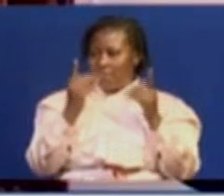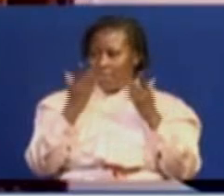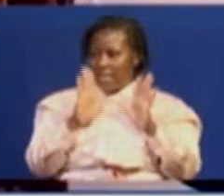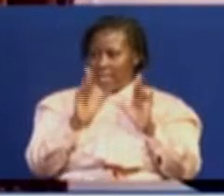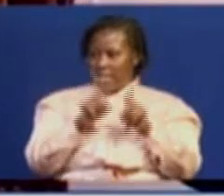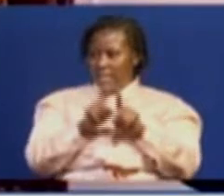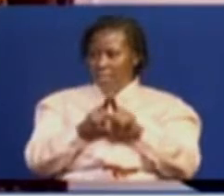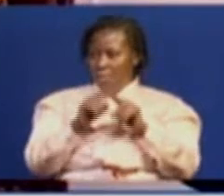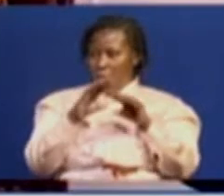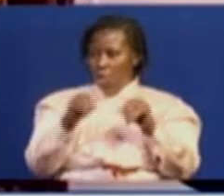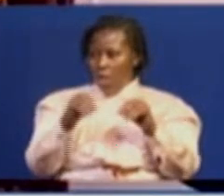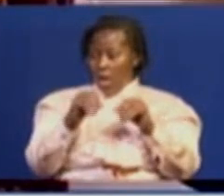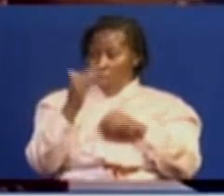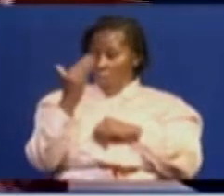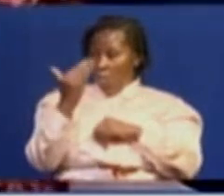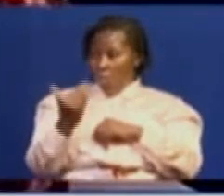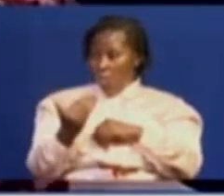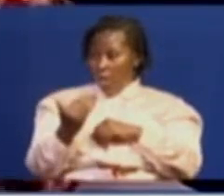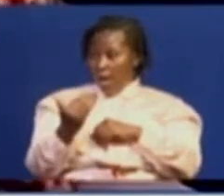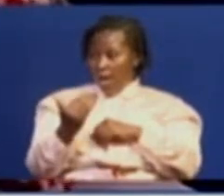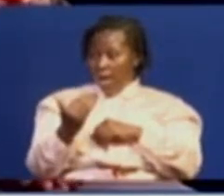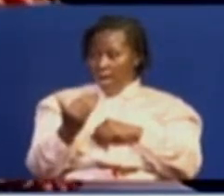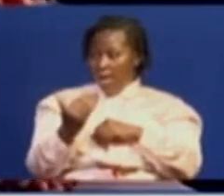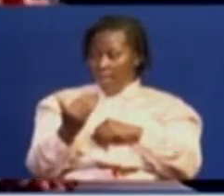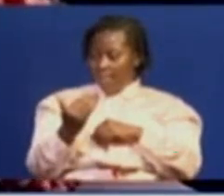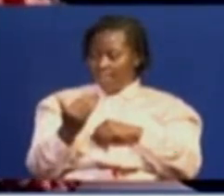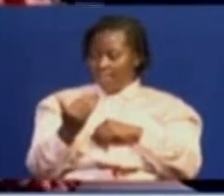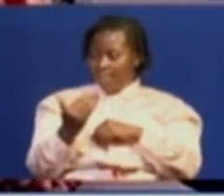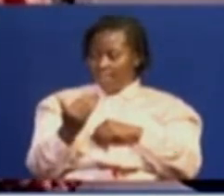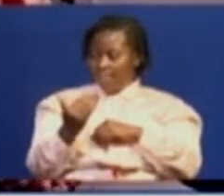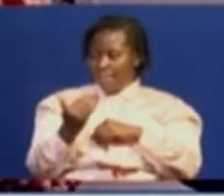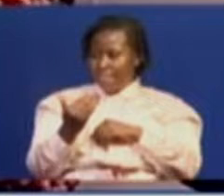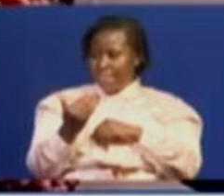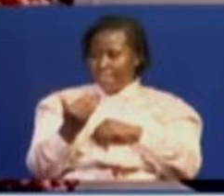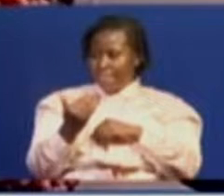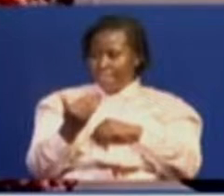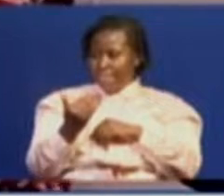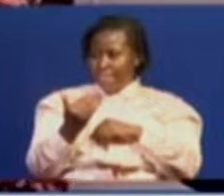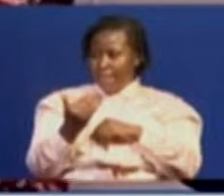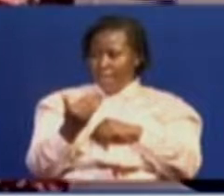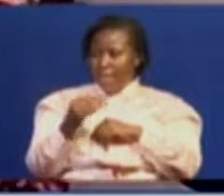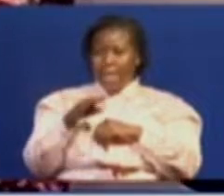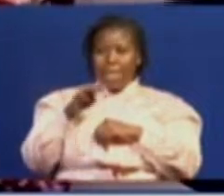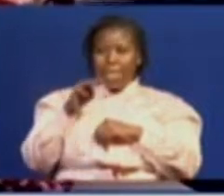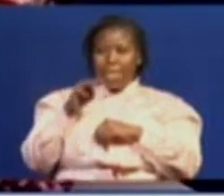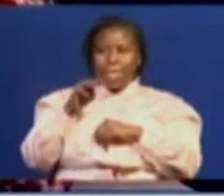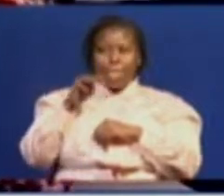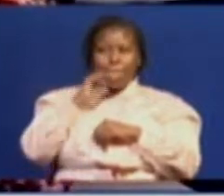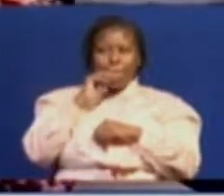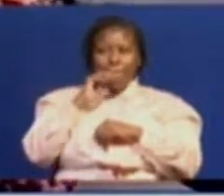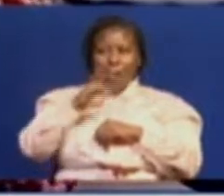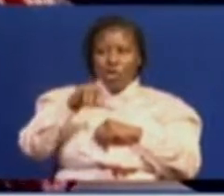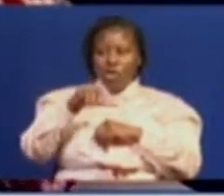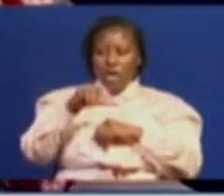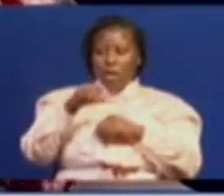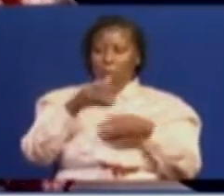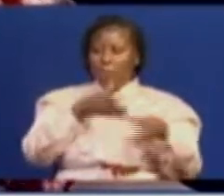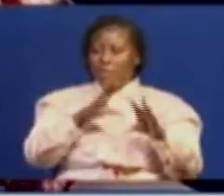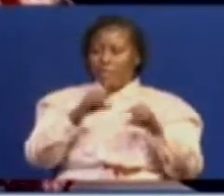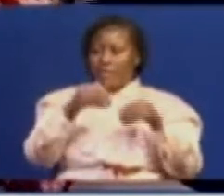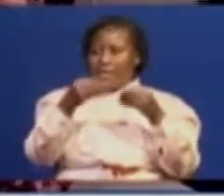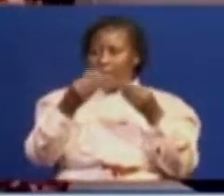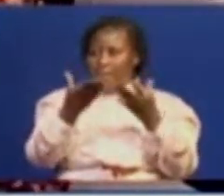was successful, and it was qualitative because the residents of Meru County were given